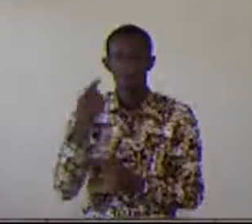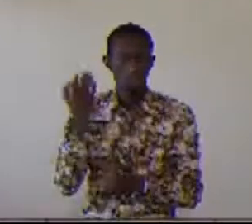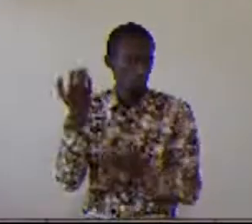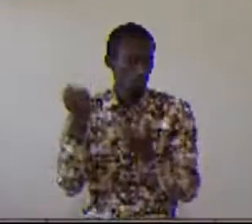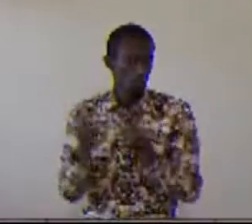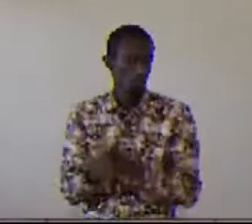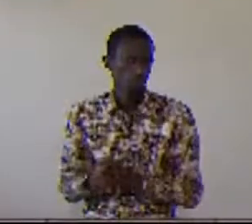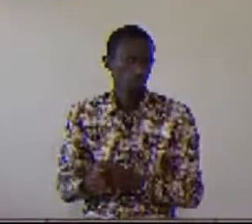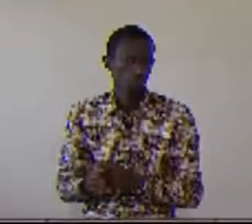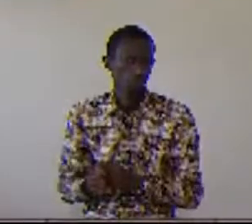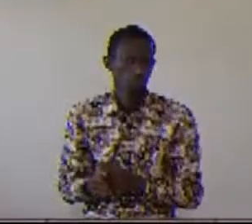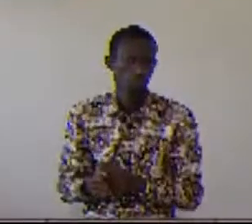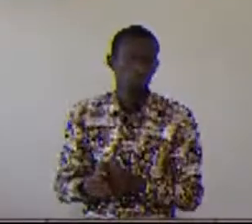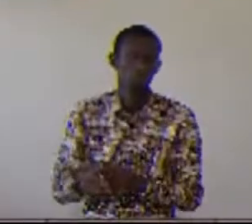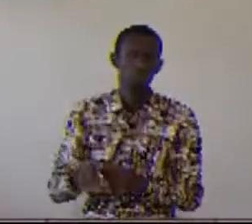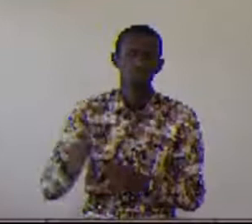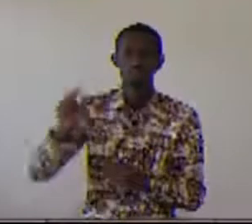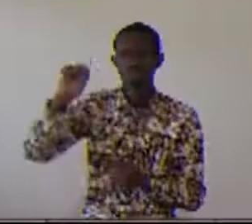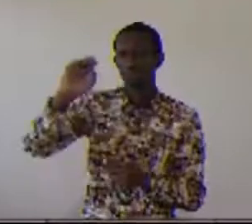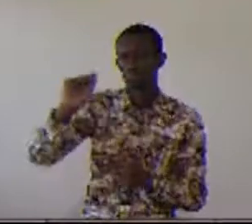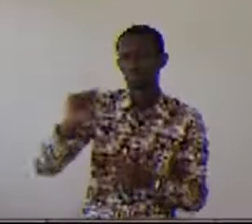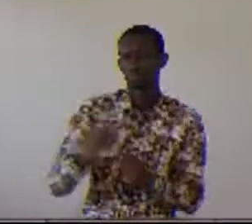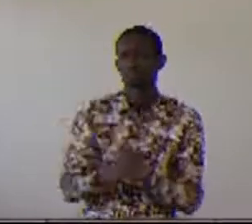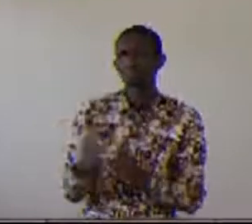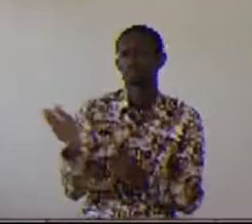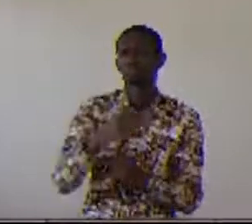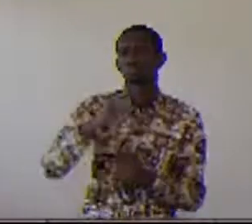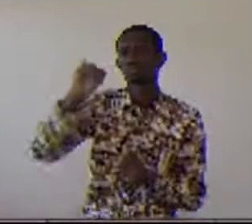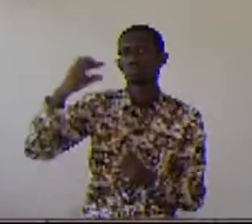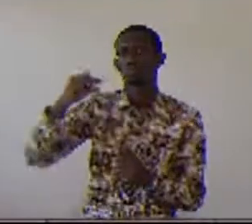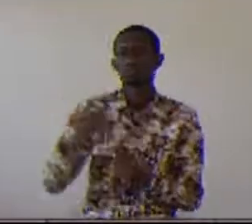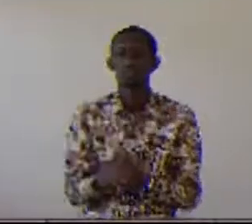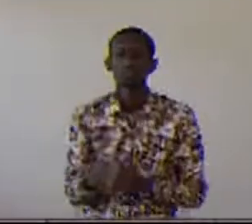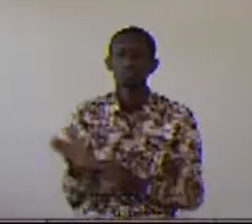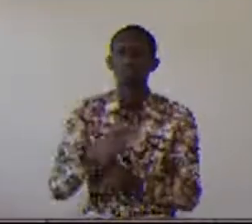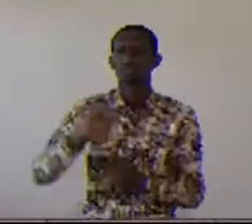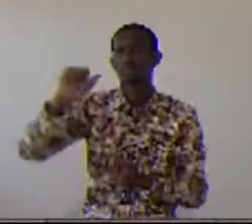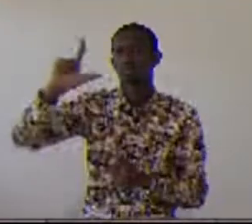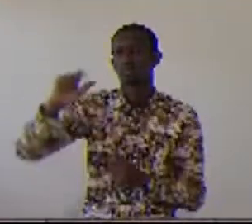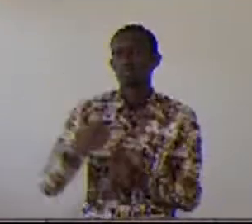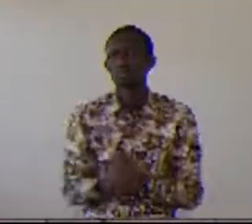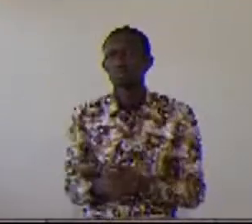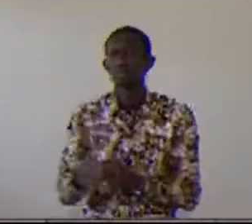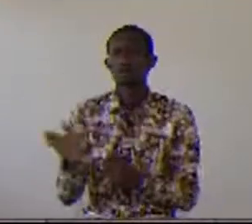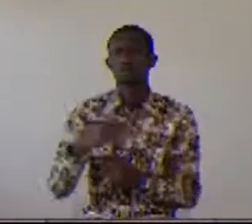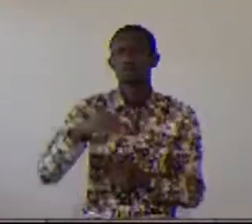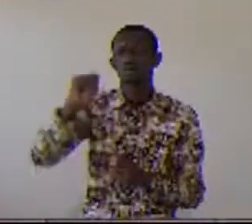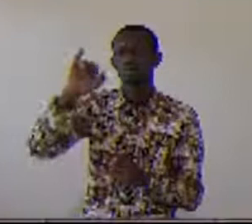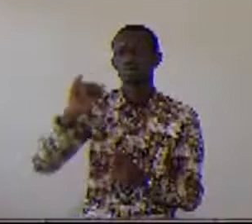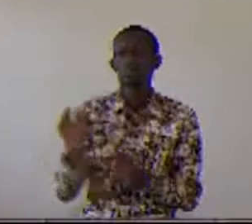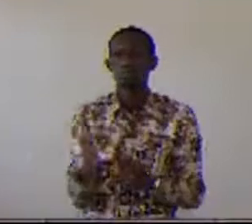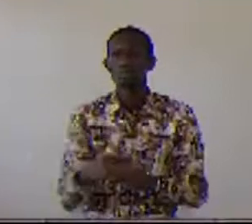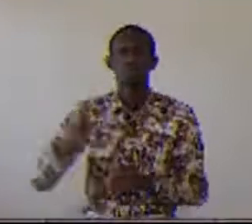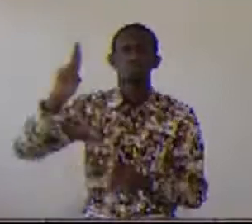sodium, magnesium, aluminum, silicon, phosphorus, sulfur,